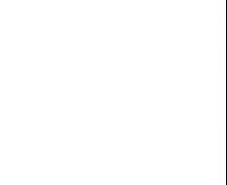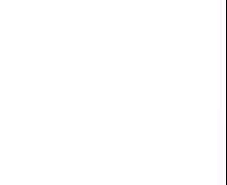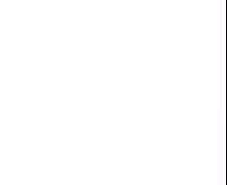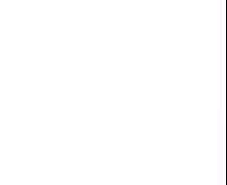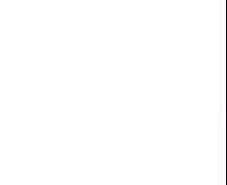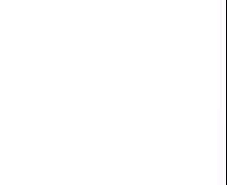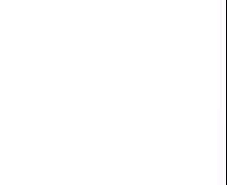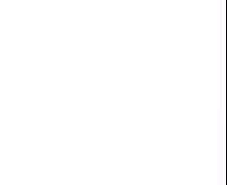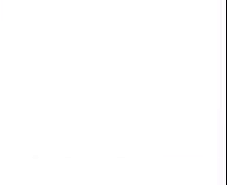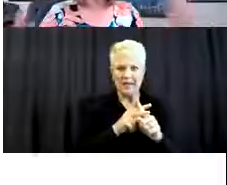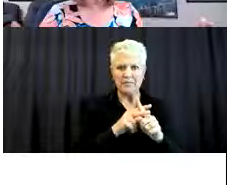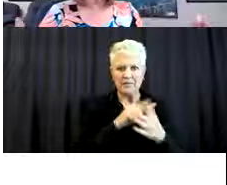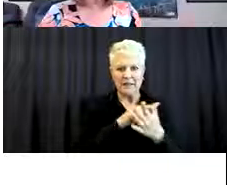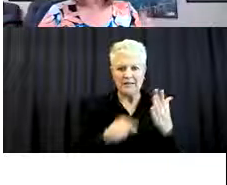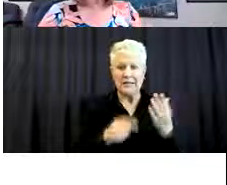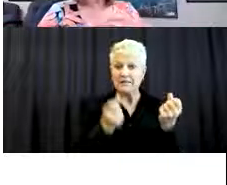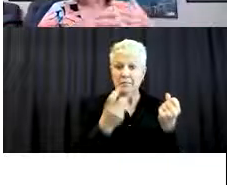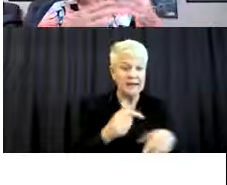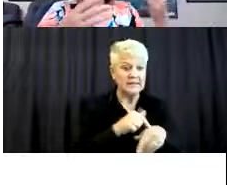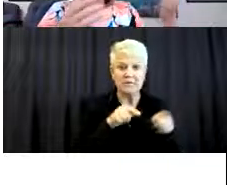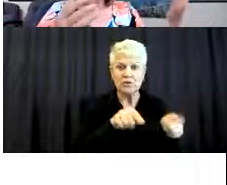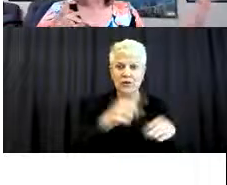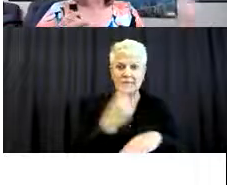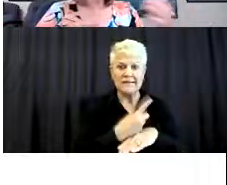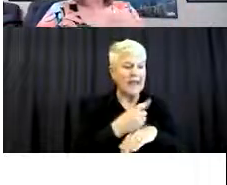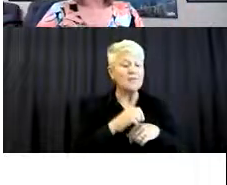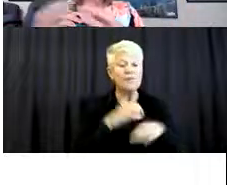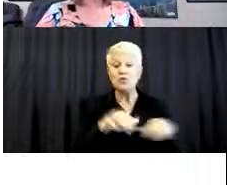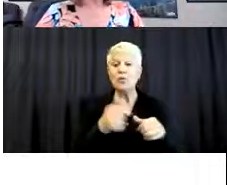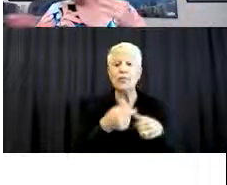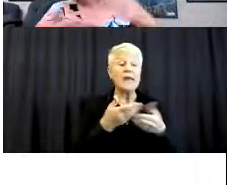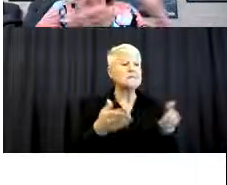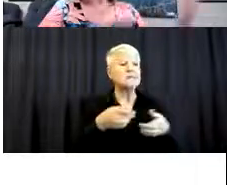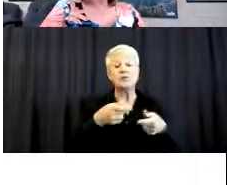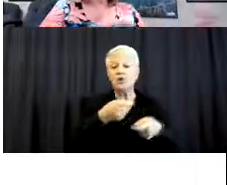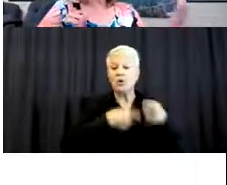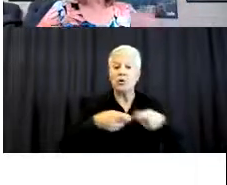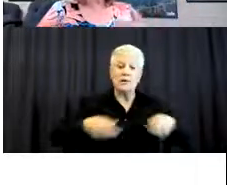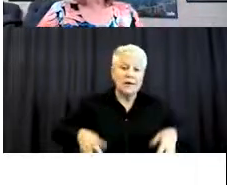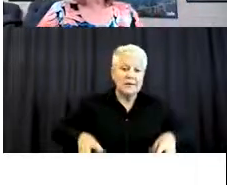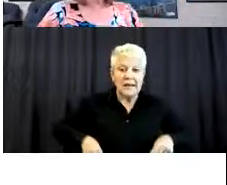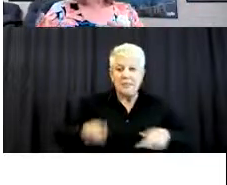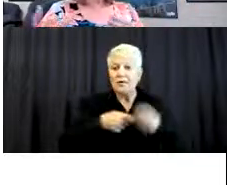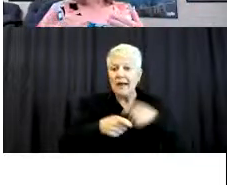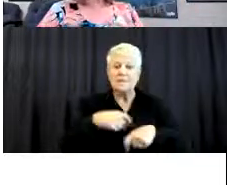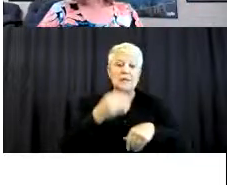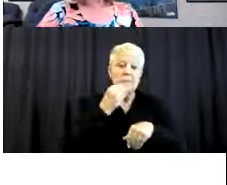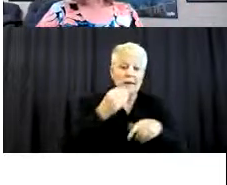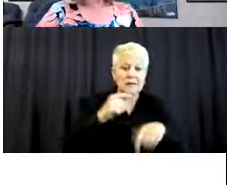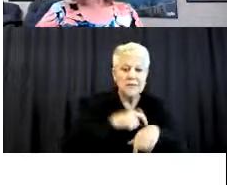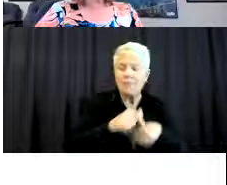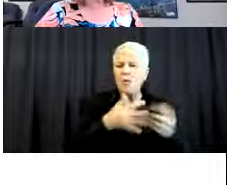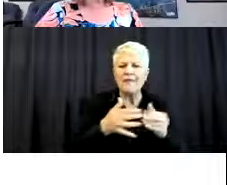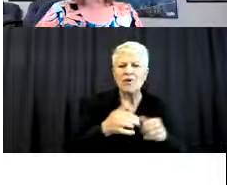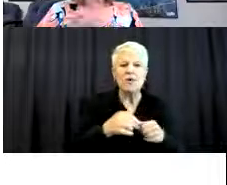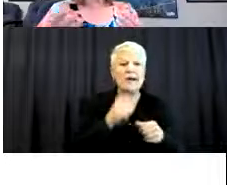practically implement these many times a day if you are implementing things during diaper time or bedtime or meal time or whatever. And it also does